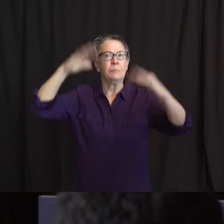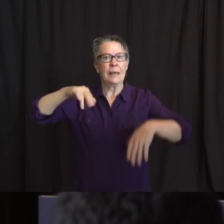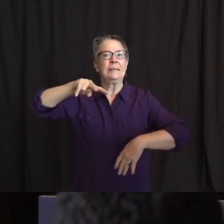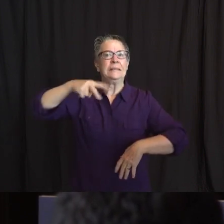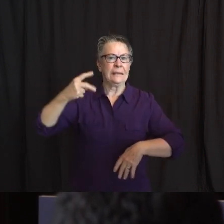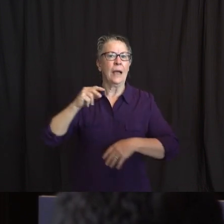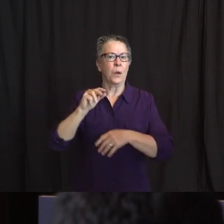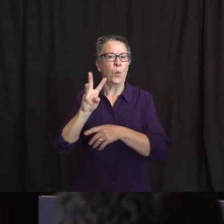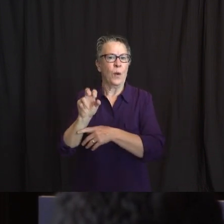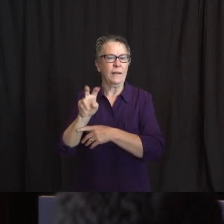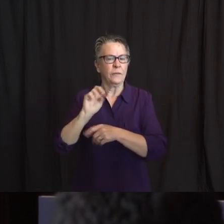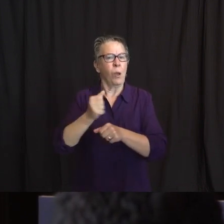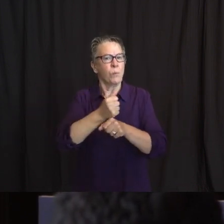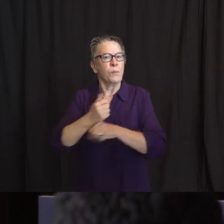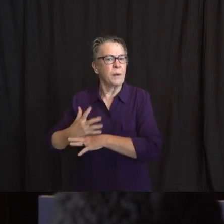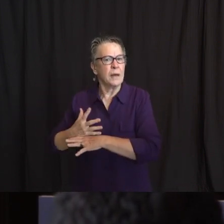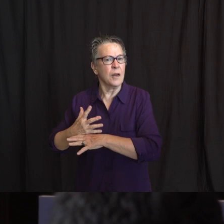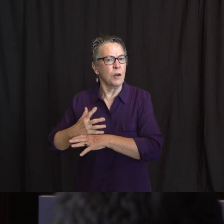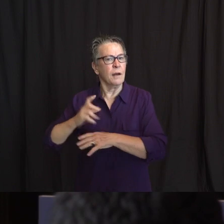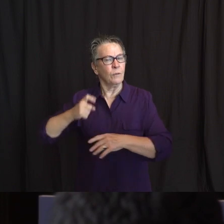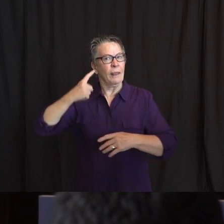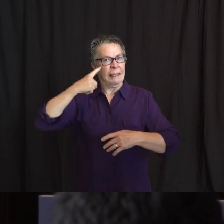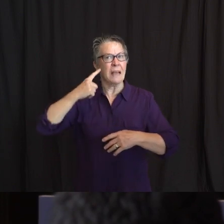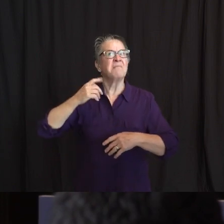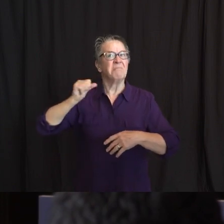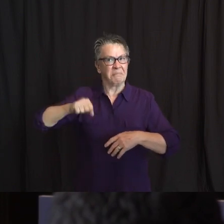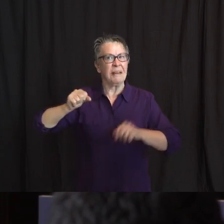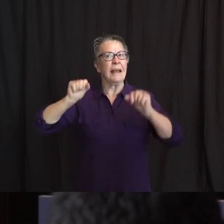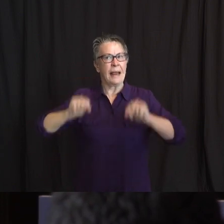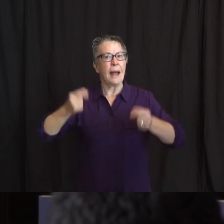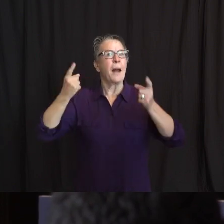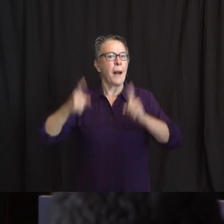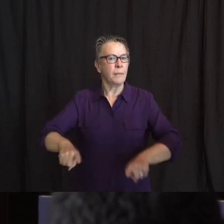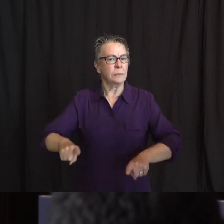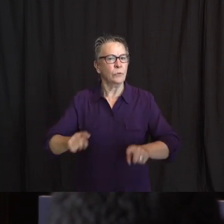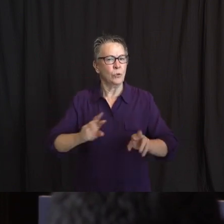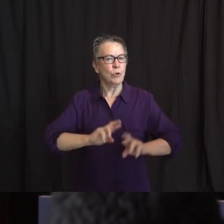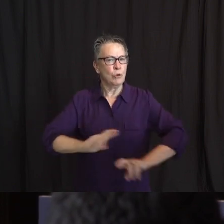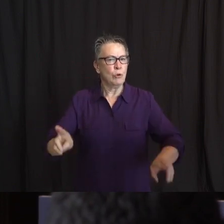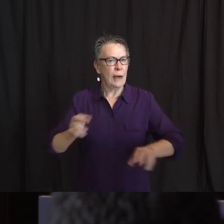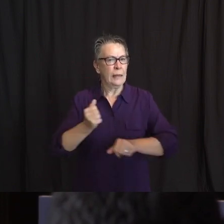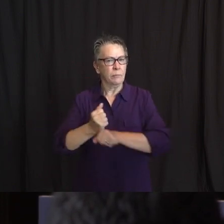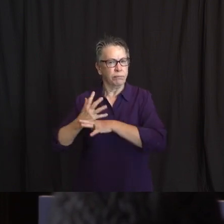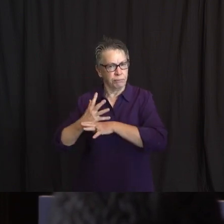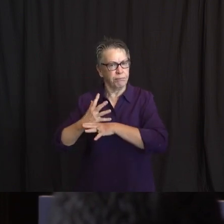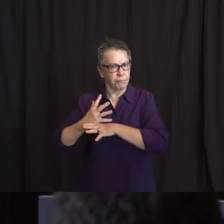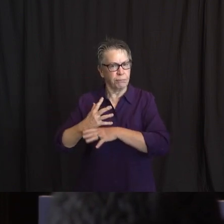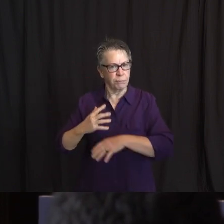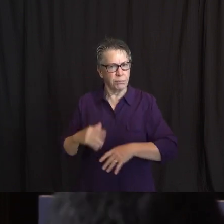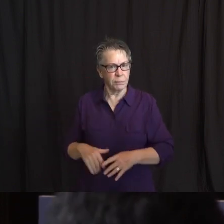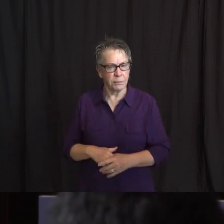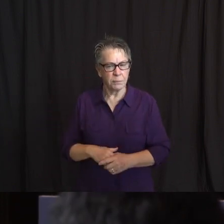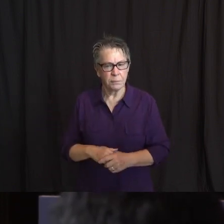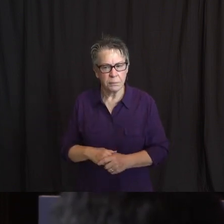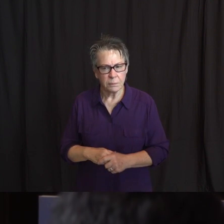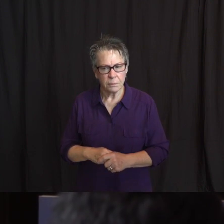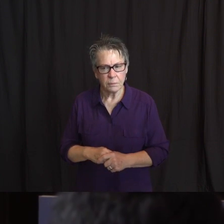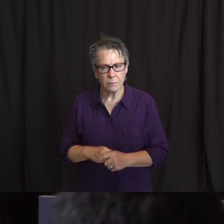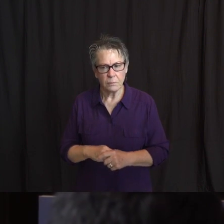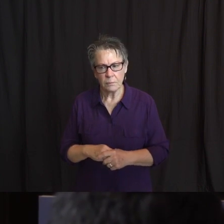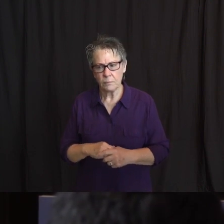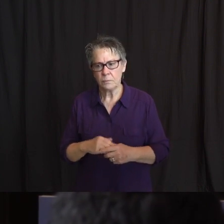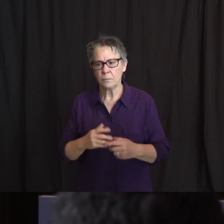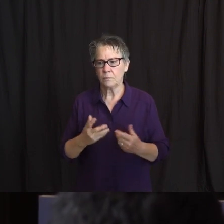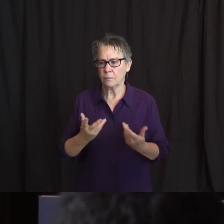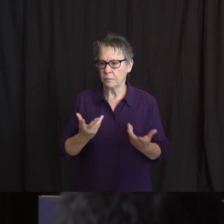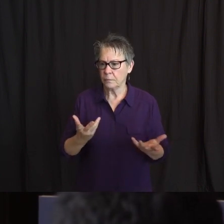going to look like. But that's why, we're in the process of thinking through, after we have an opportunity to breathe, to take a look at